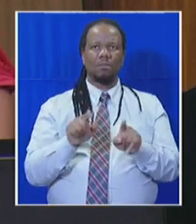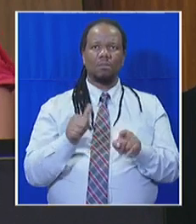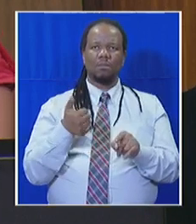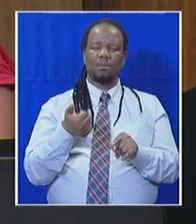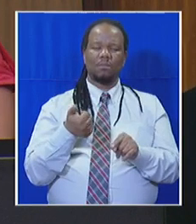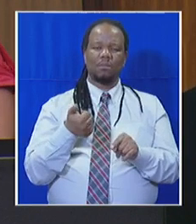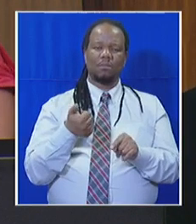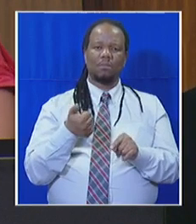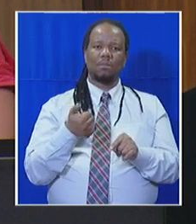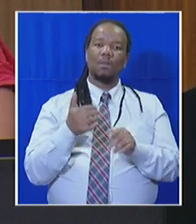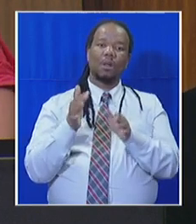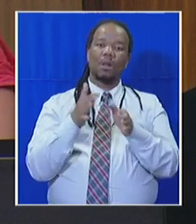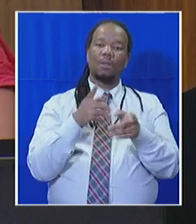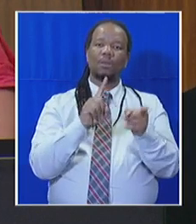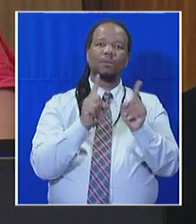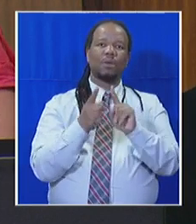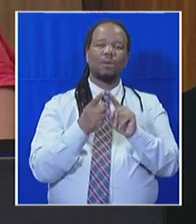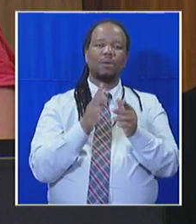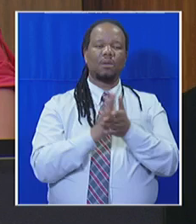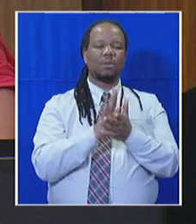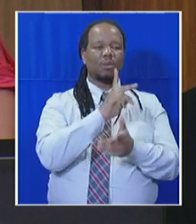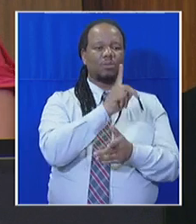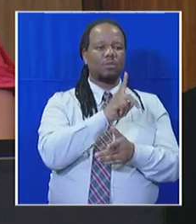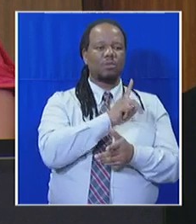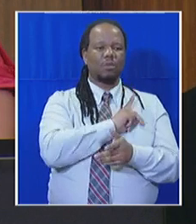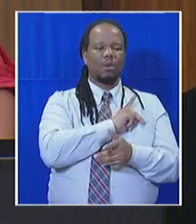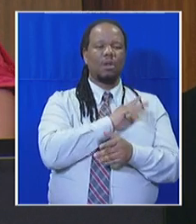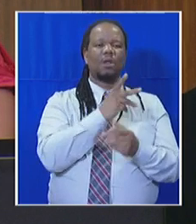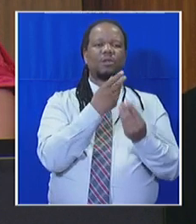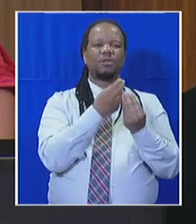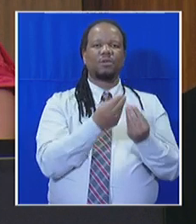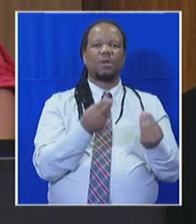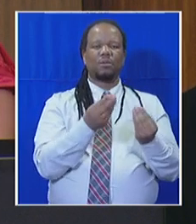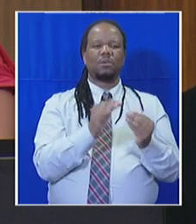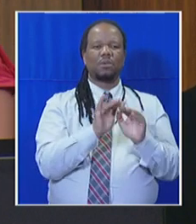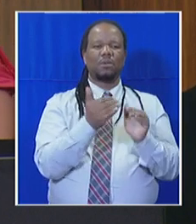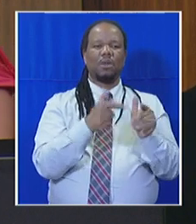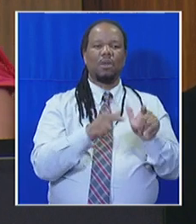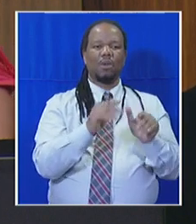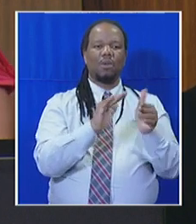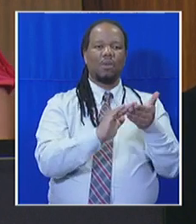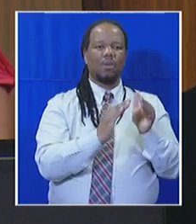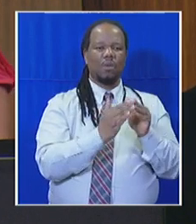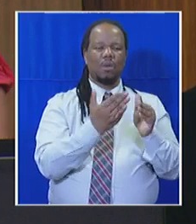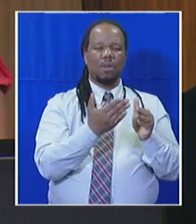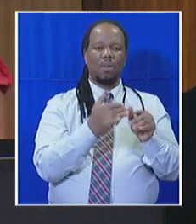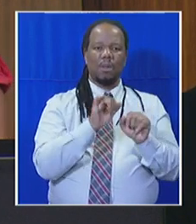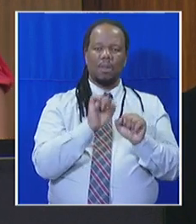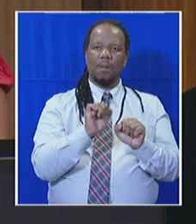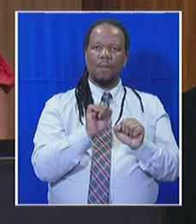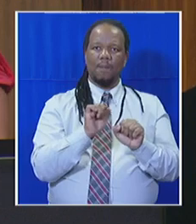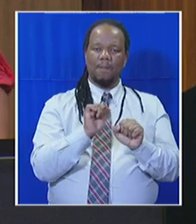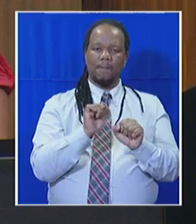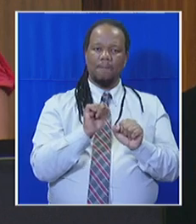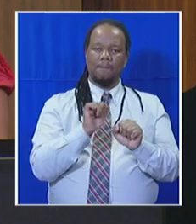change and the current drought in KZN and the impact on local communities, the economy of the province, and the impending